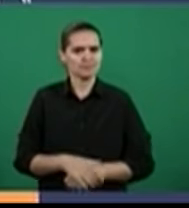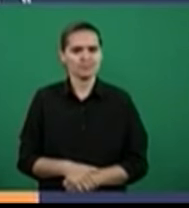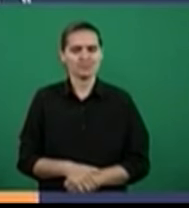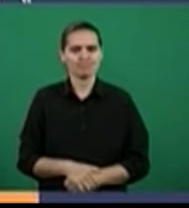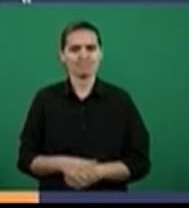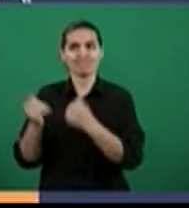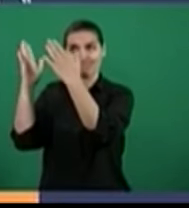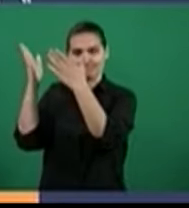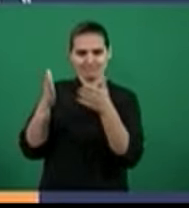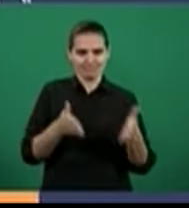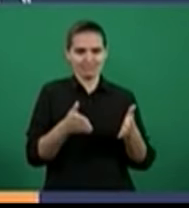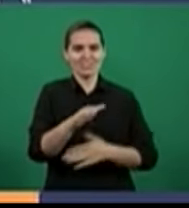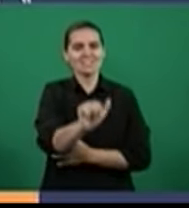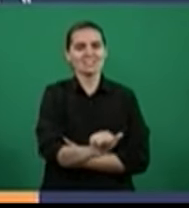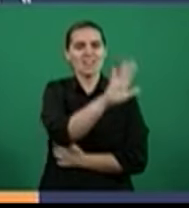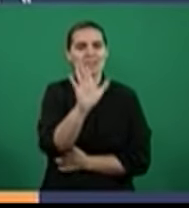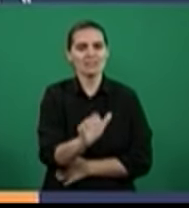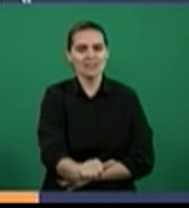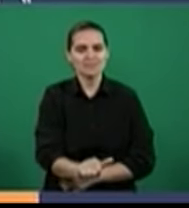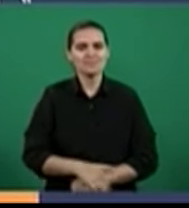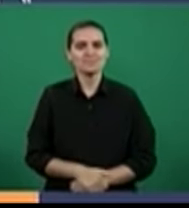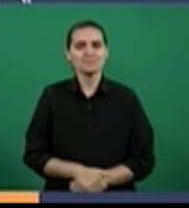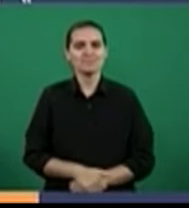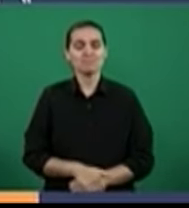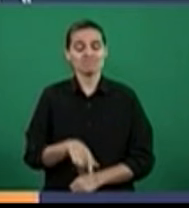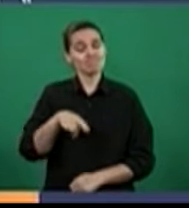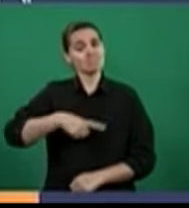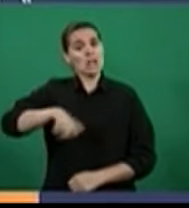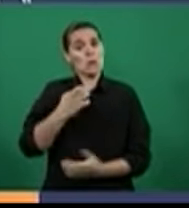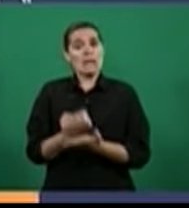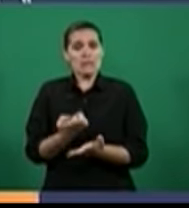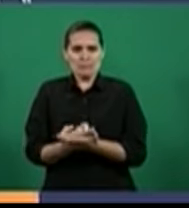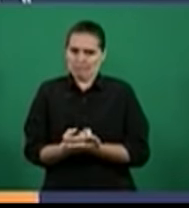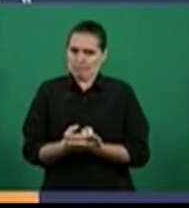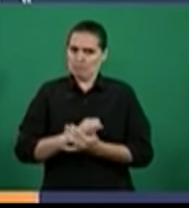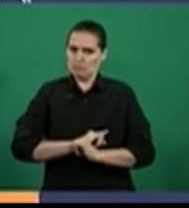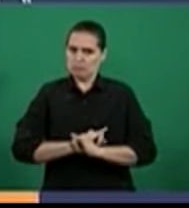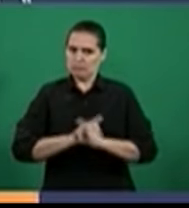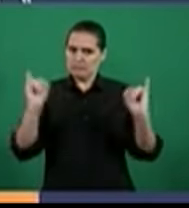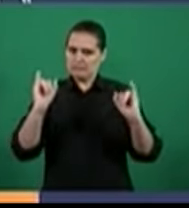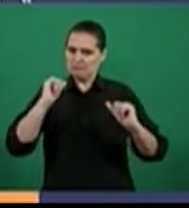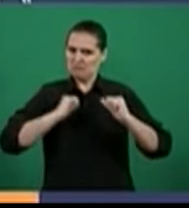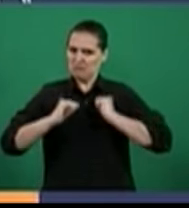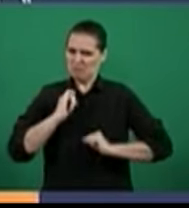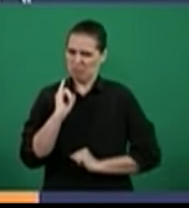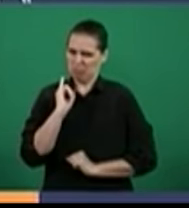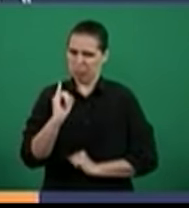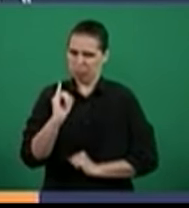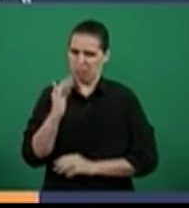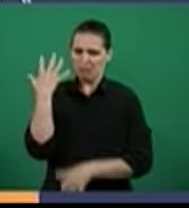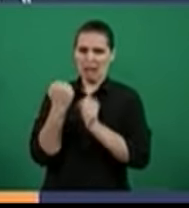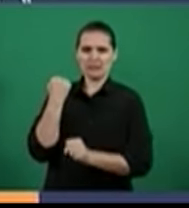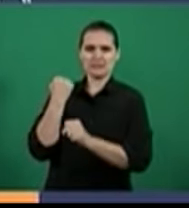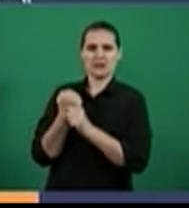Turning to South Africa, the economy performed worse than expected in the fourth quarter of last year,